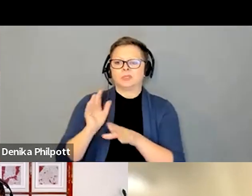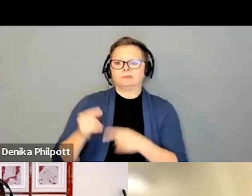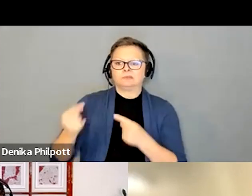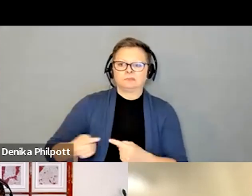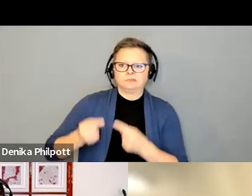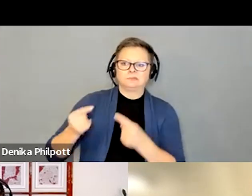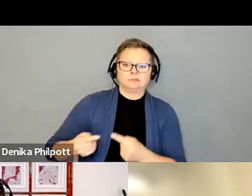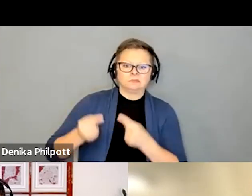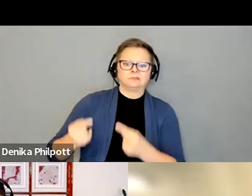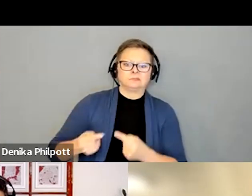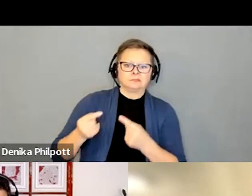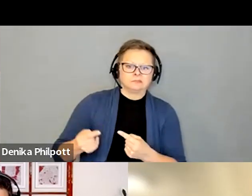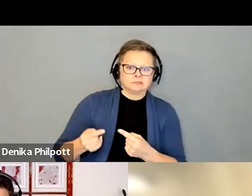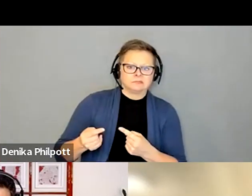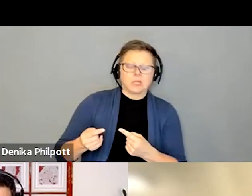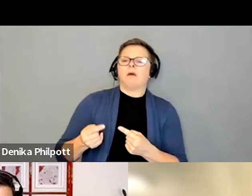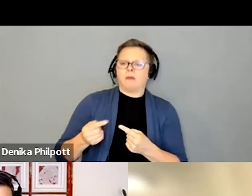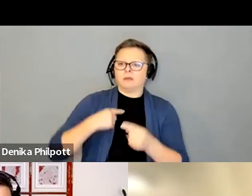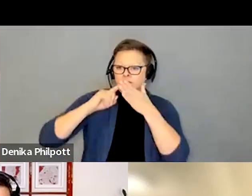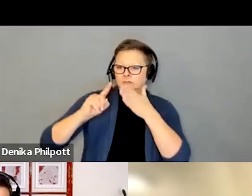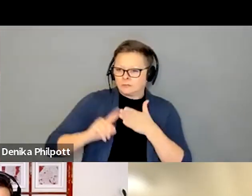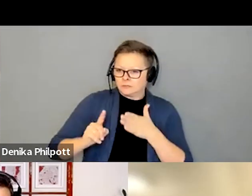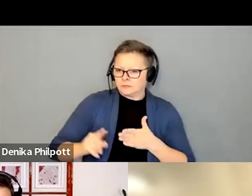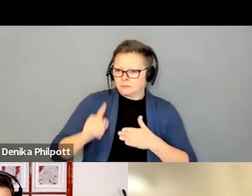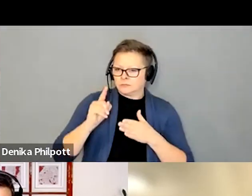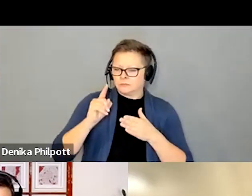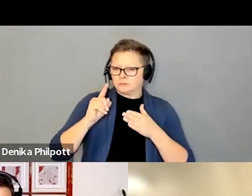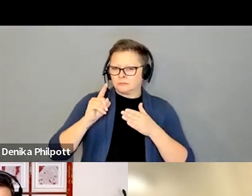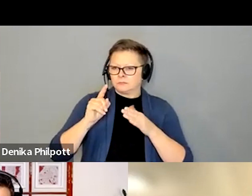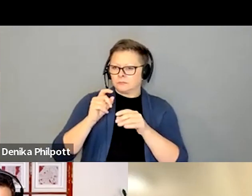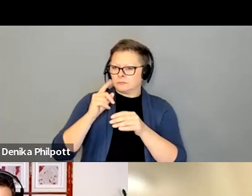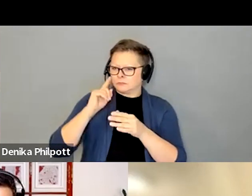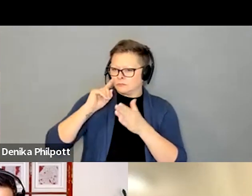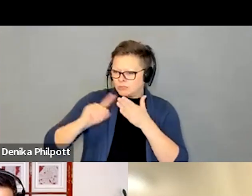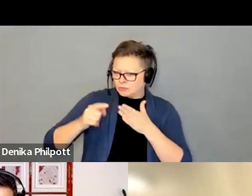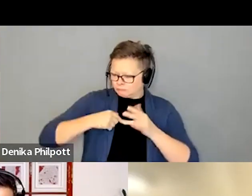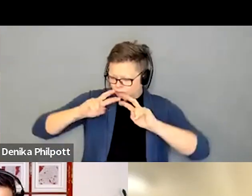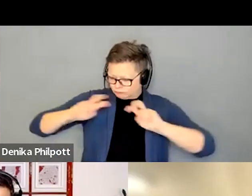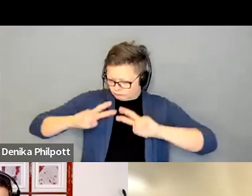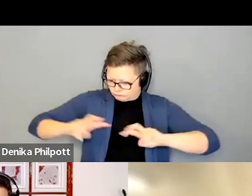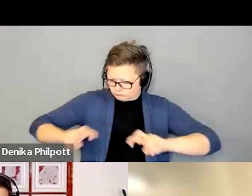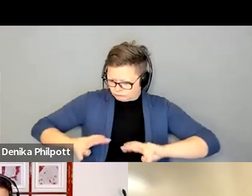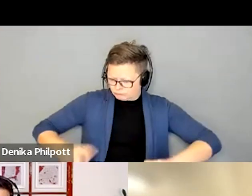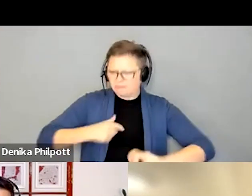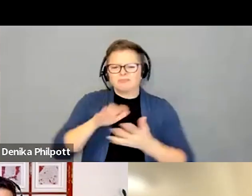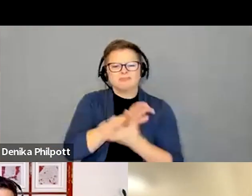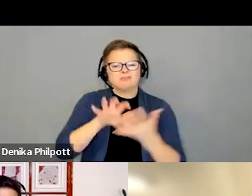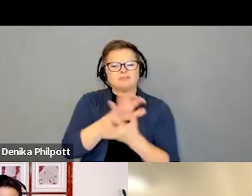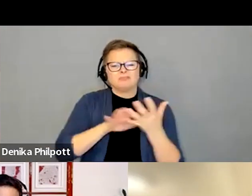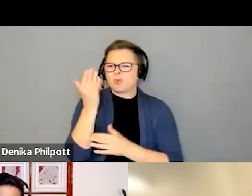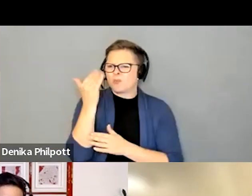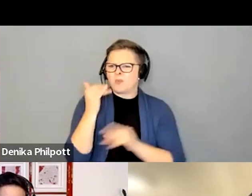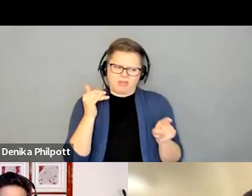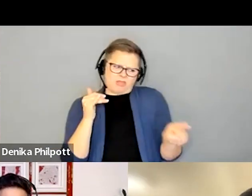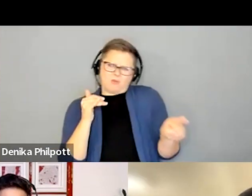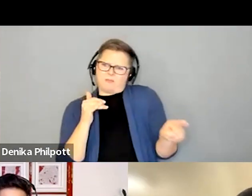digging into the data a bit more, I became a bit confused because in our initial segmentation, you saw that these bottom rungers,